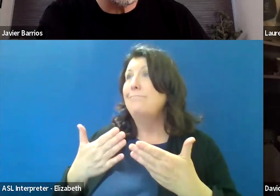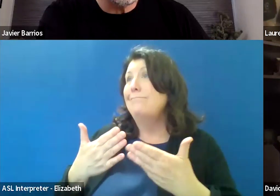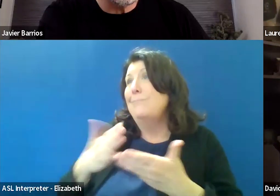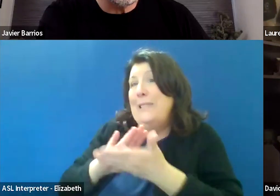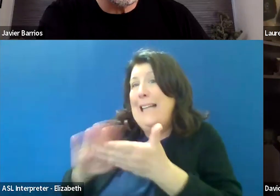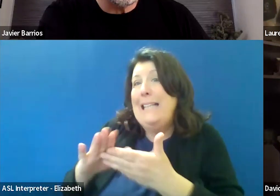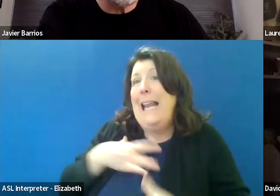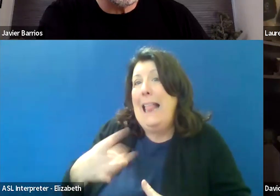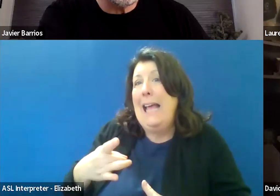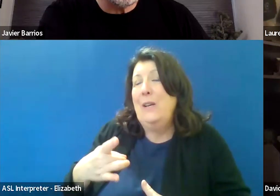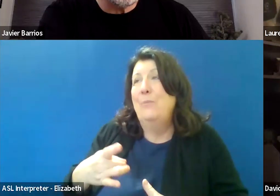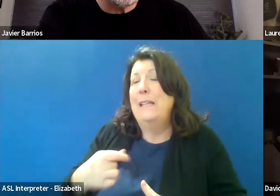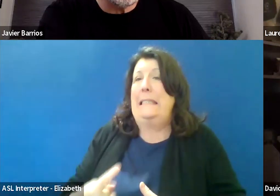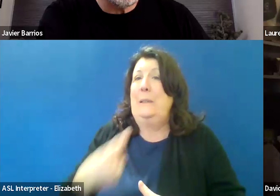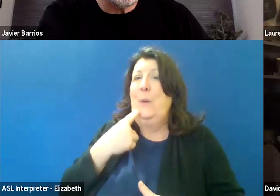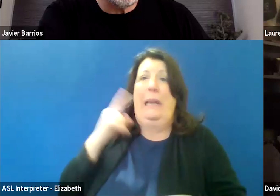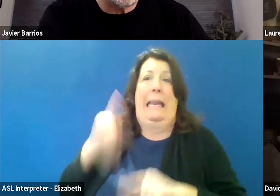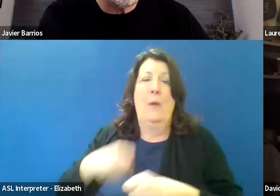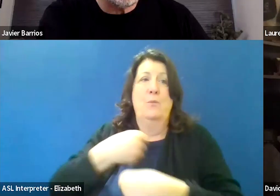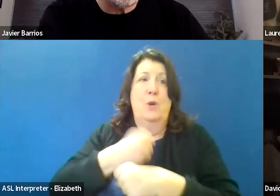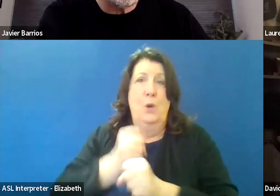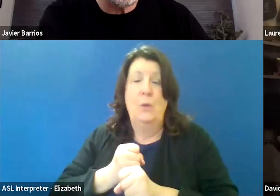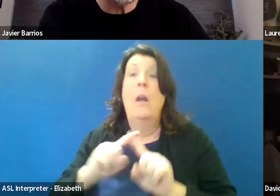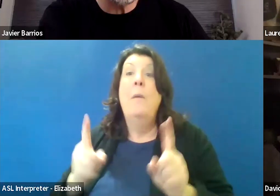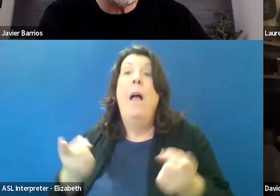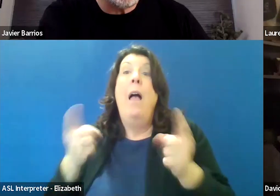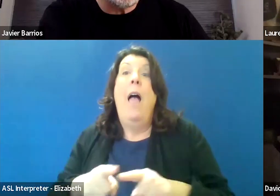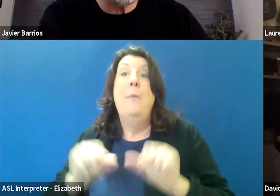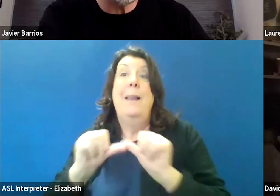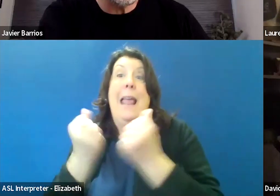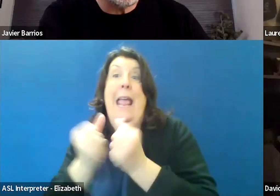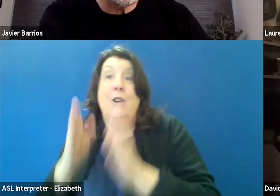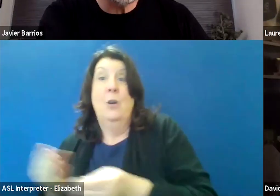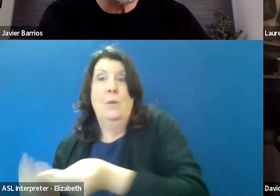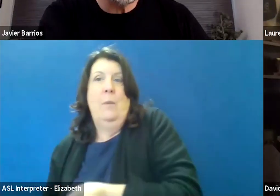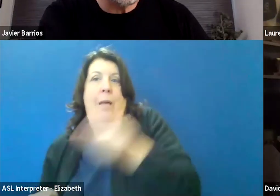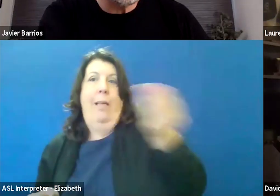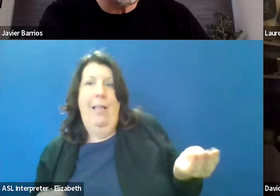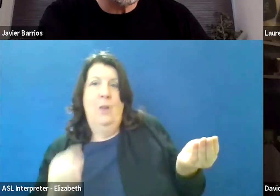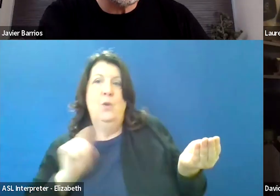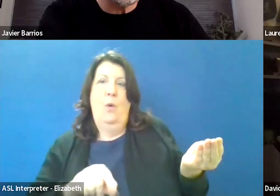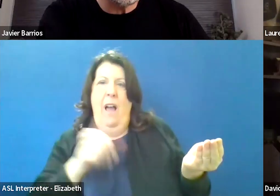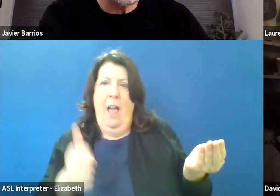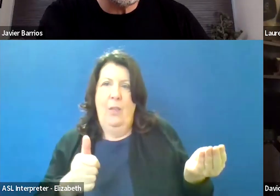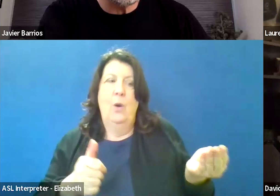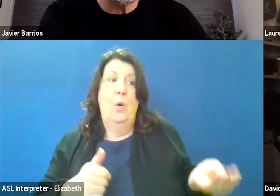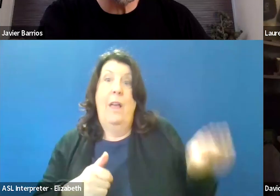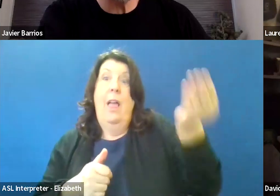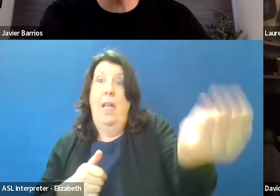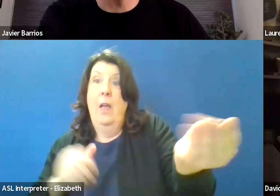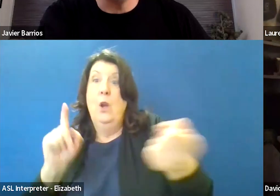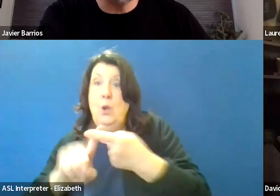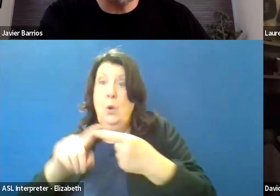And what he did manage to do, though, was get it in the hands of a fellow client of his, a guy named Niels Mueller, who got it to Alexander Payne unbeknownst to me.